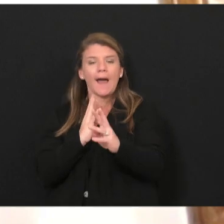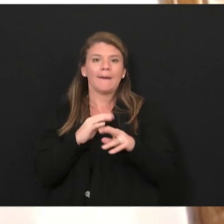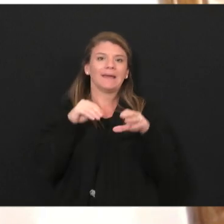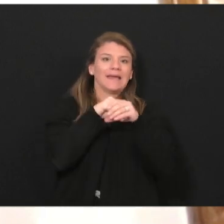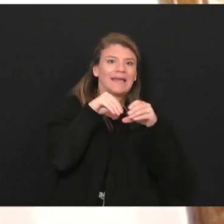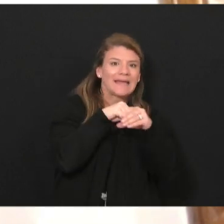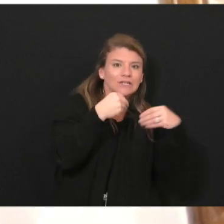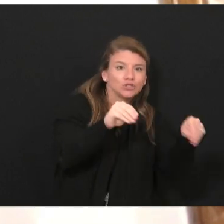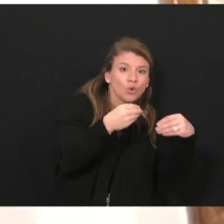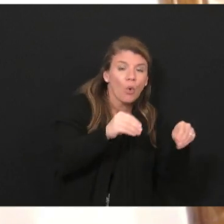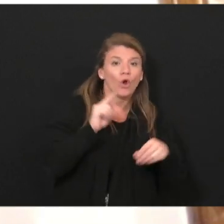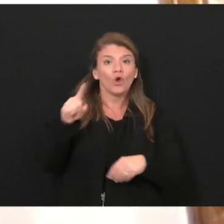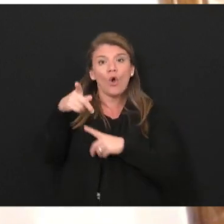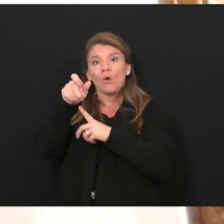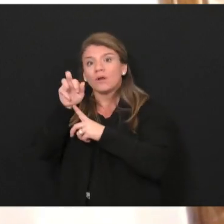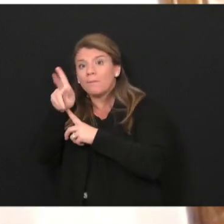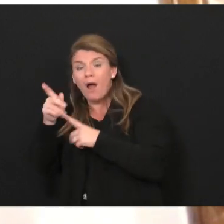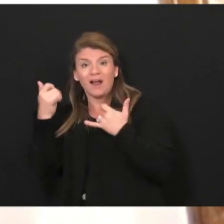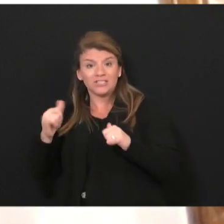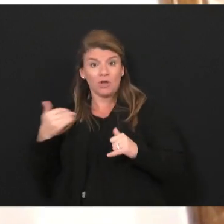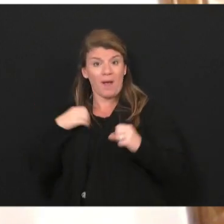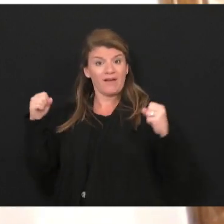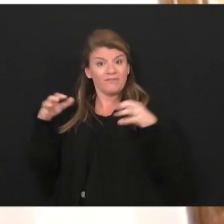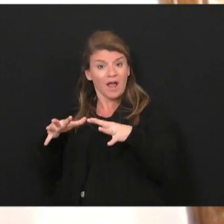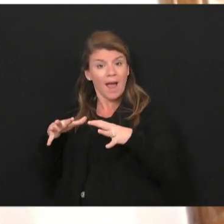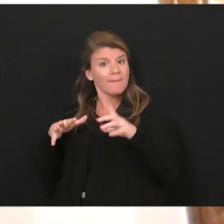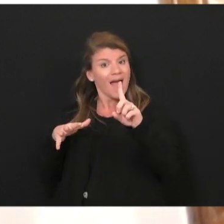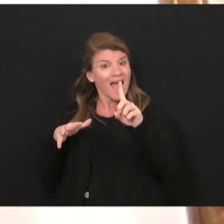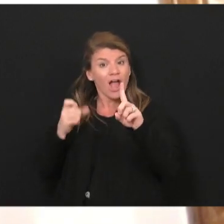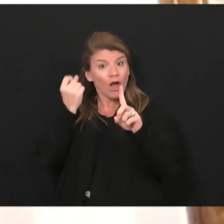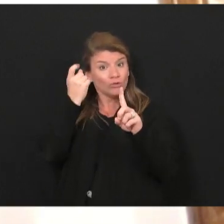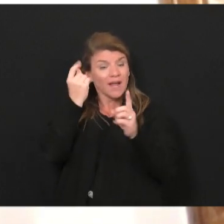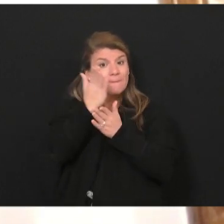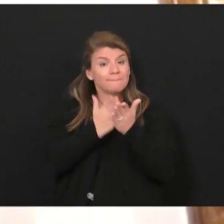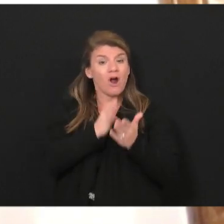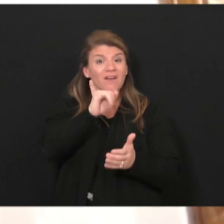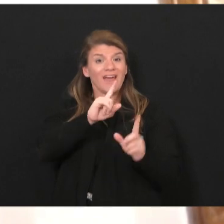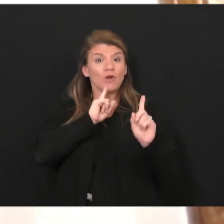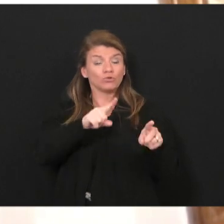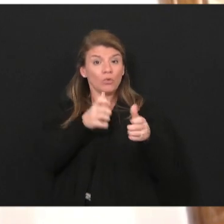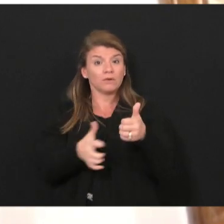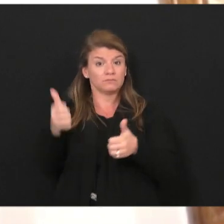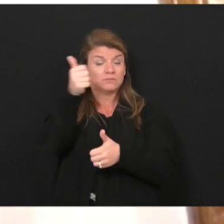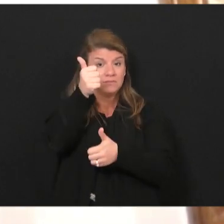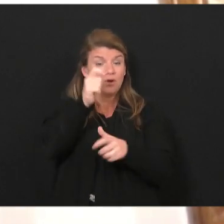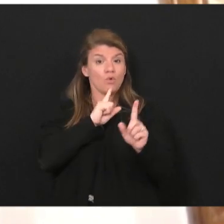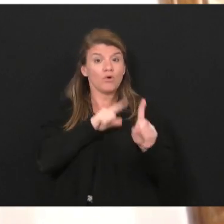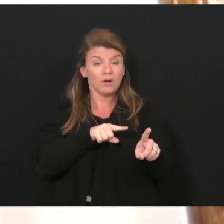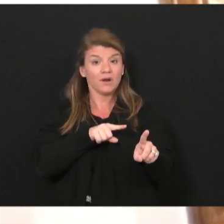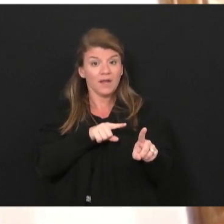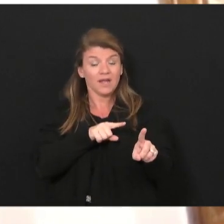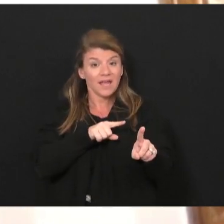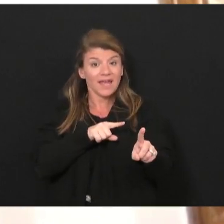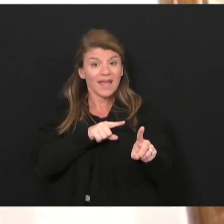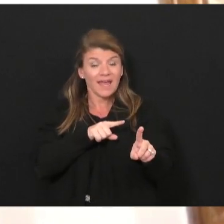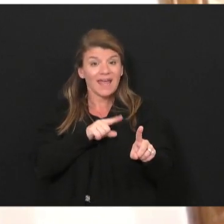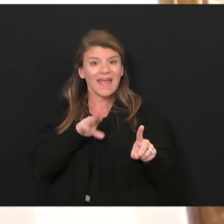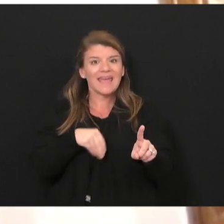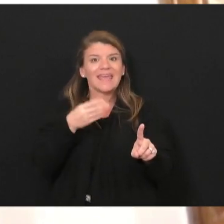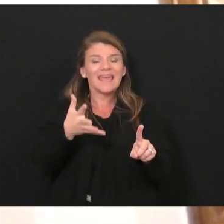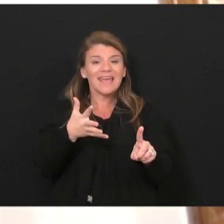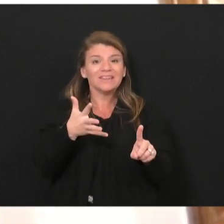cetera. And part of the executive order, as I understand it, and Brian can clarify, but it gives